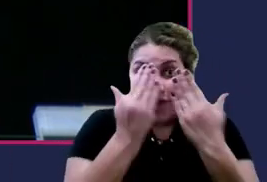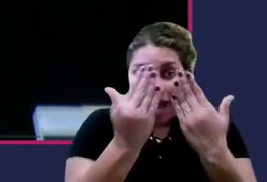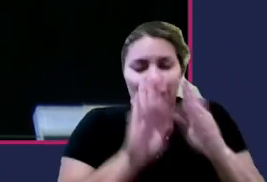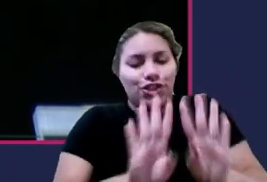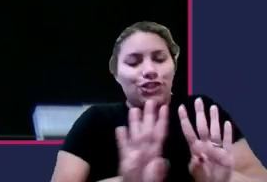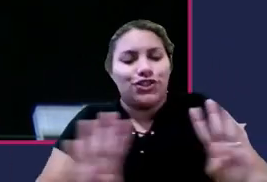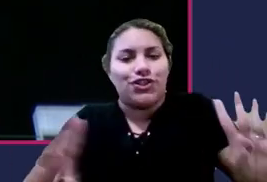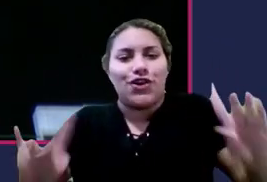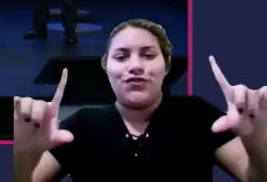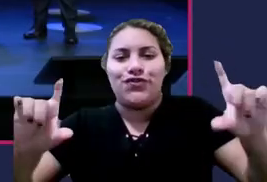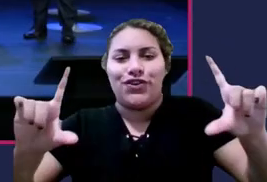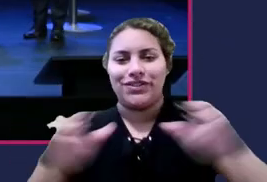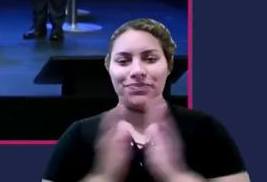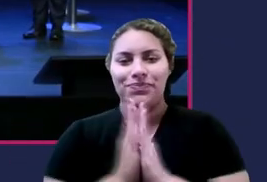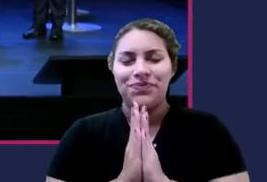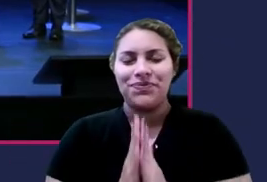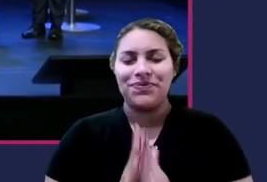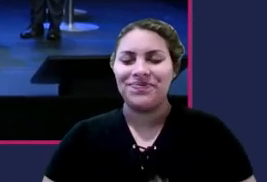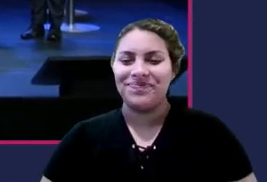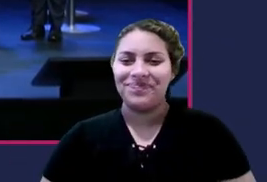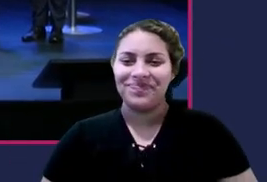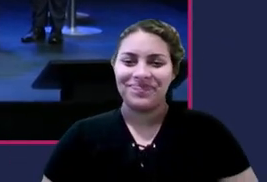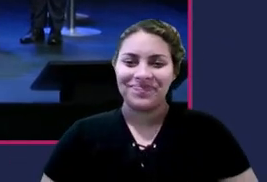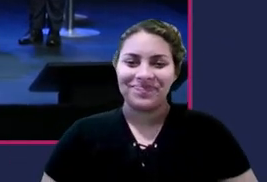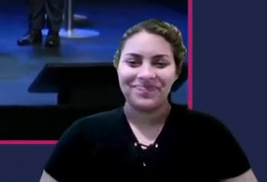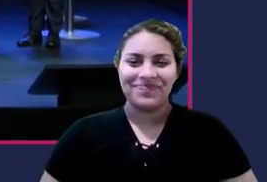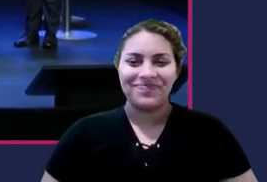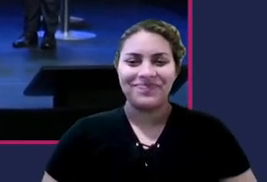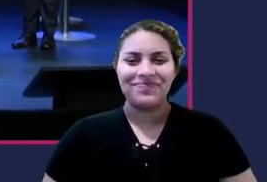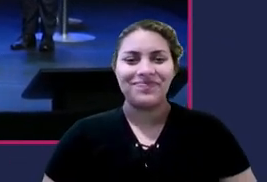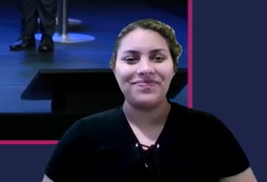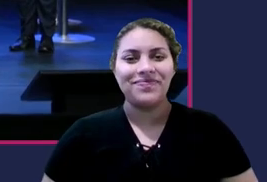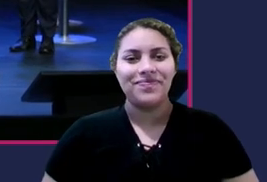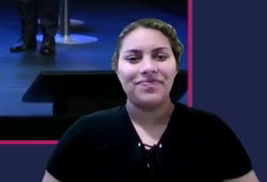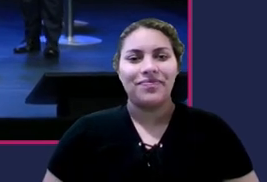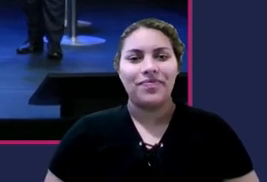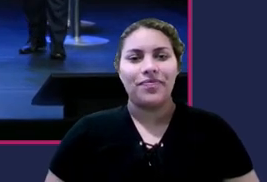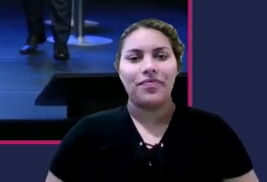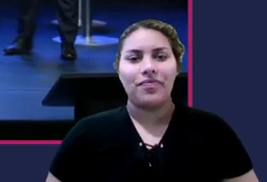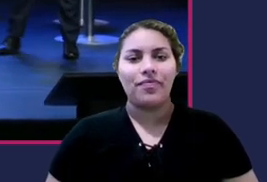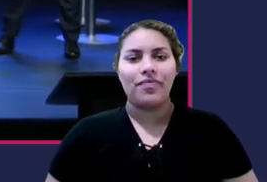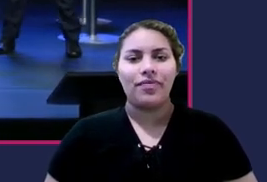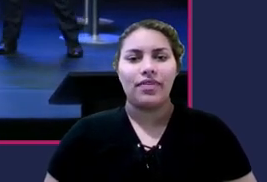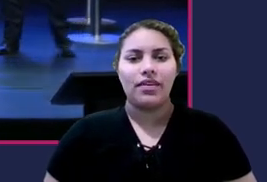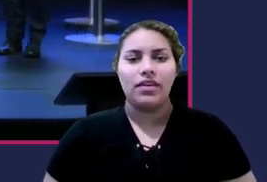picture? If you guys can come to the front, thank you.